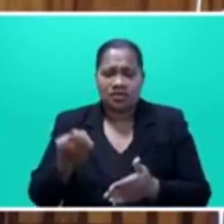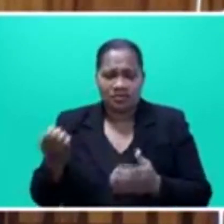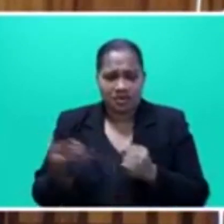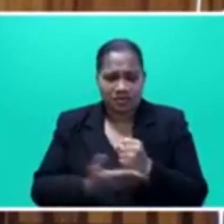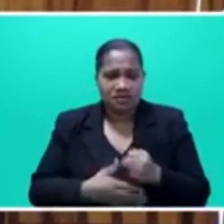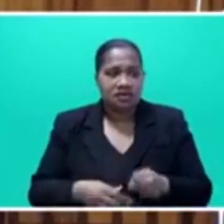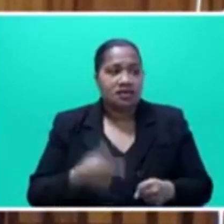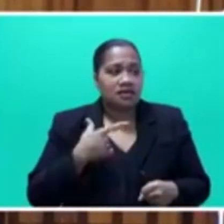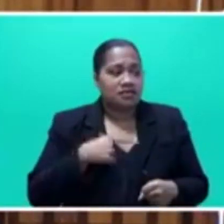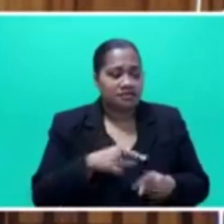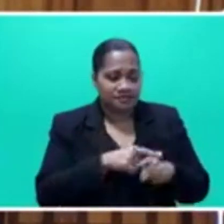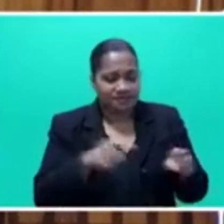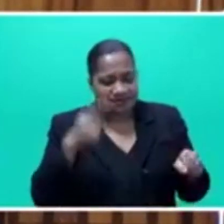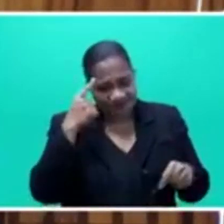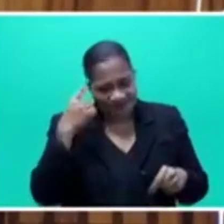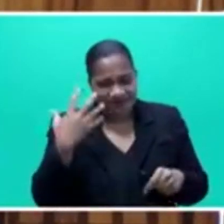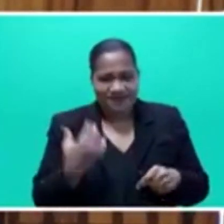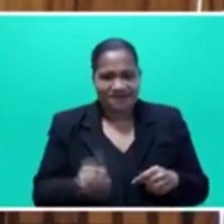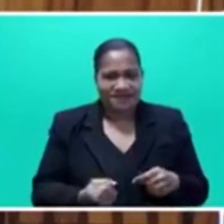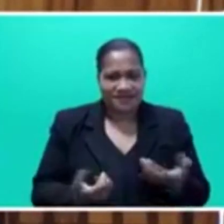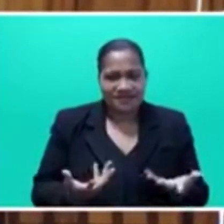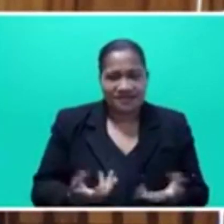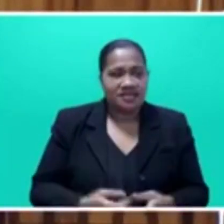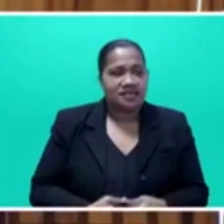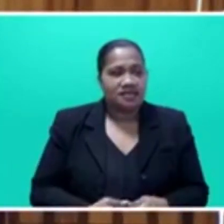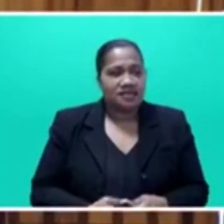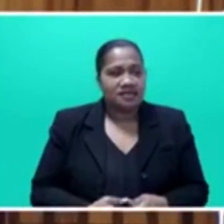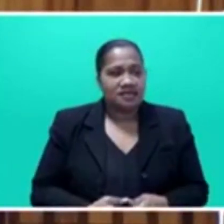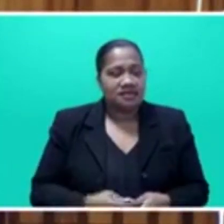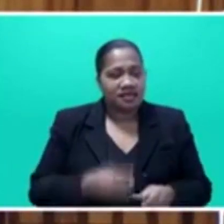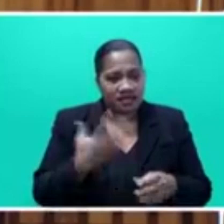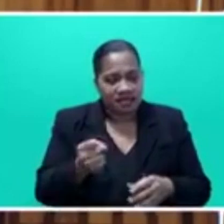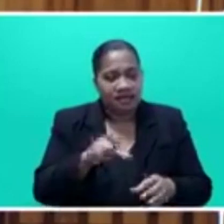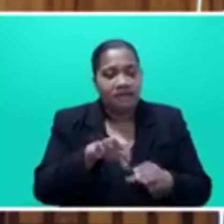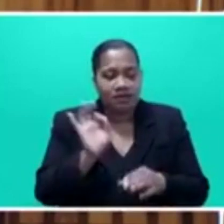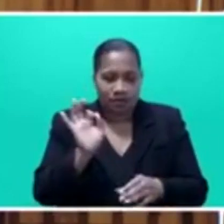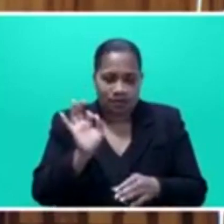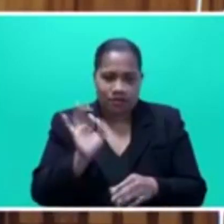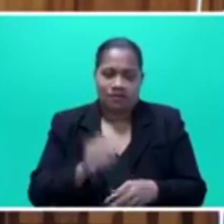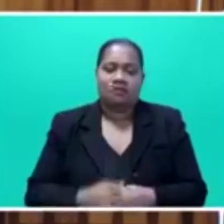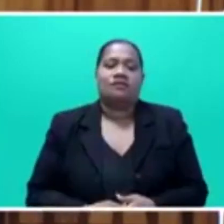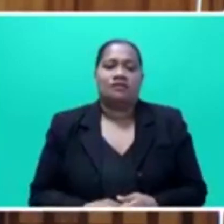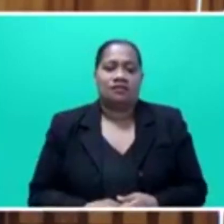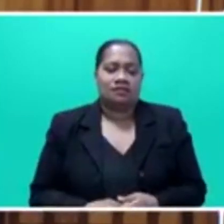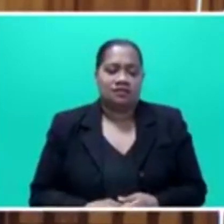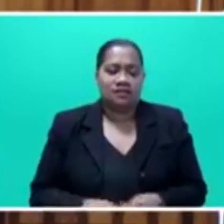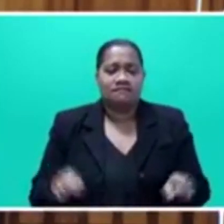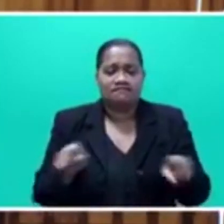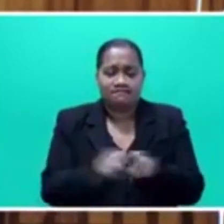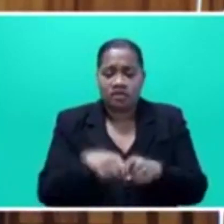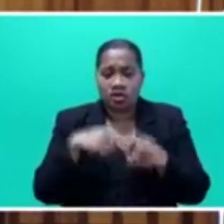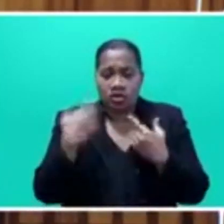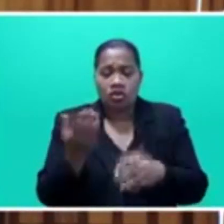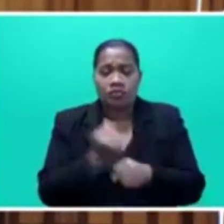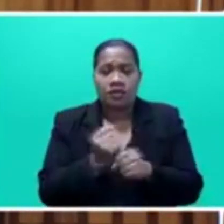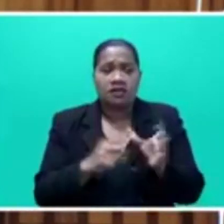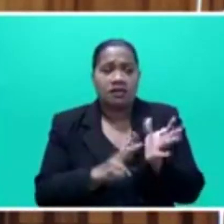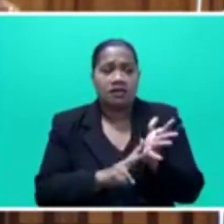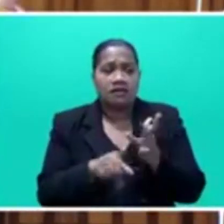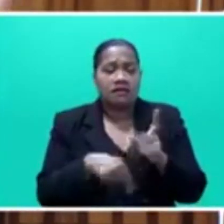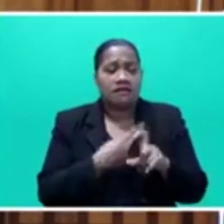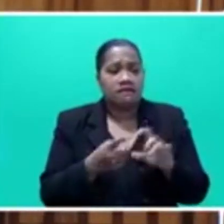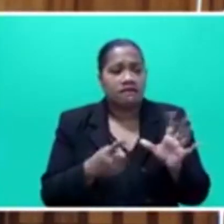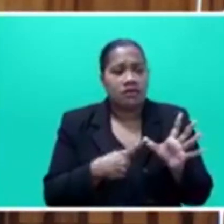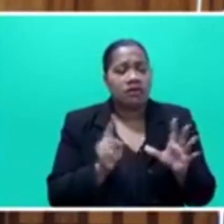there's some votes in it. They think there's some votes in it. In the same way, Honorable Gavoka suddenly has become Johnny-come-lately,